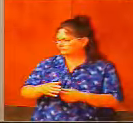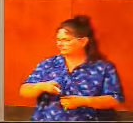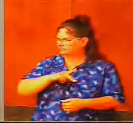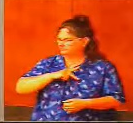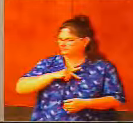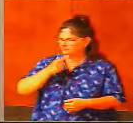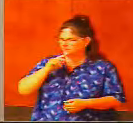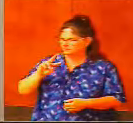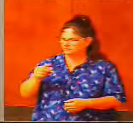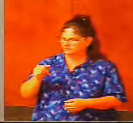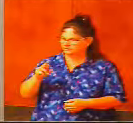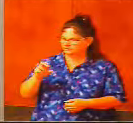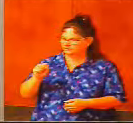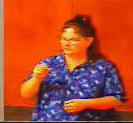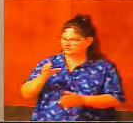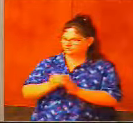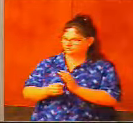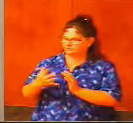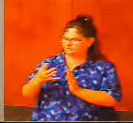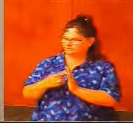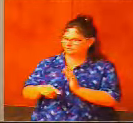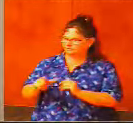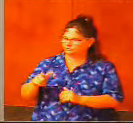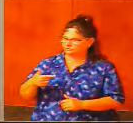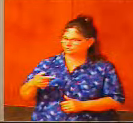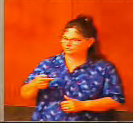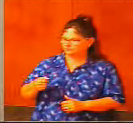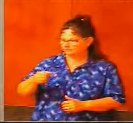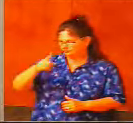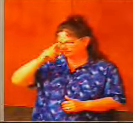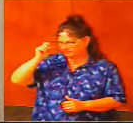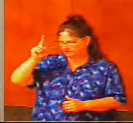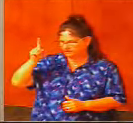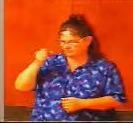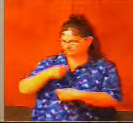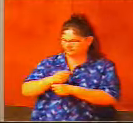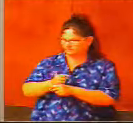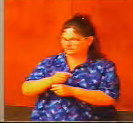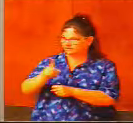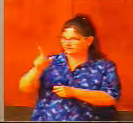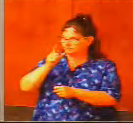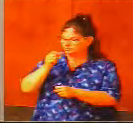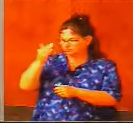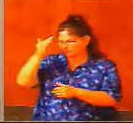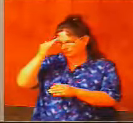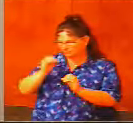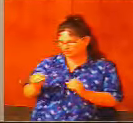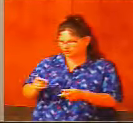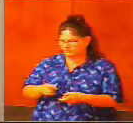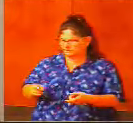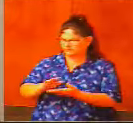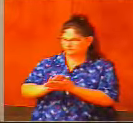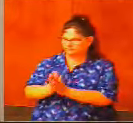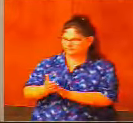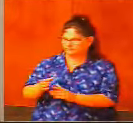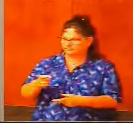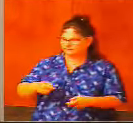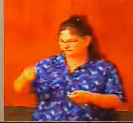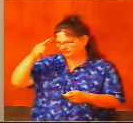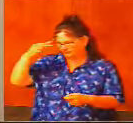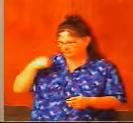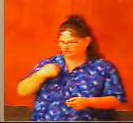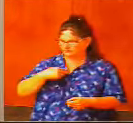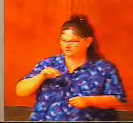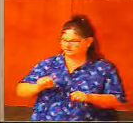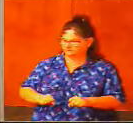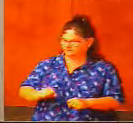Paul says in 2 Corinthians chapter 5 and verse 21, "For he made him who knew no sin to be sin for us, that we might become